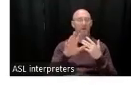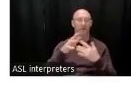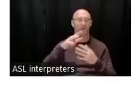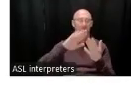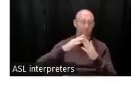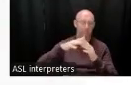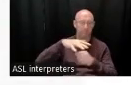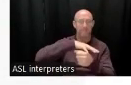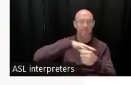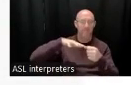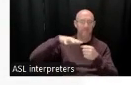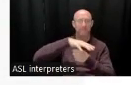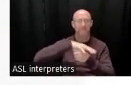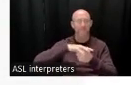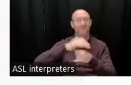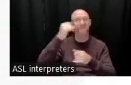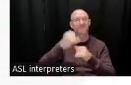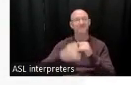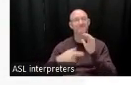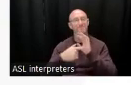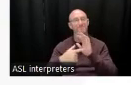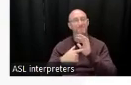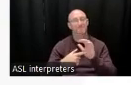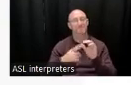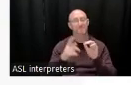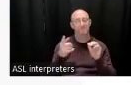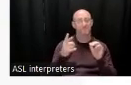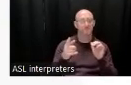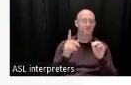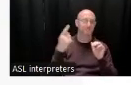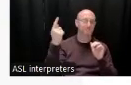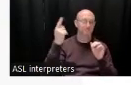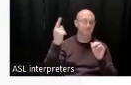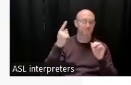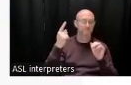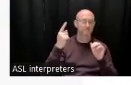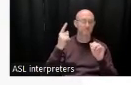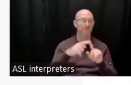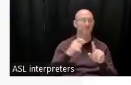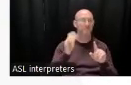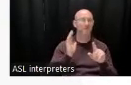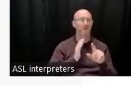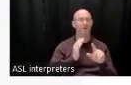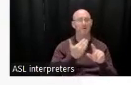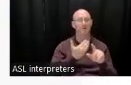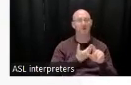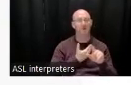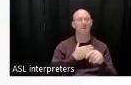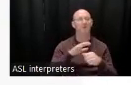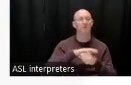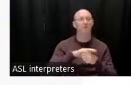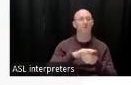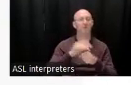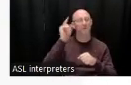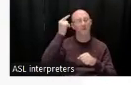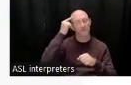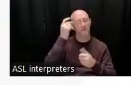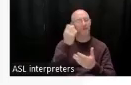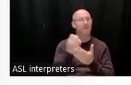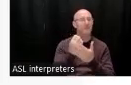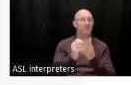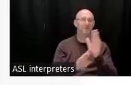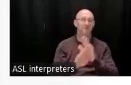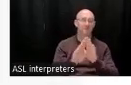communities. And this last example, this is just something that's taken from our local government's economic development